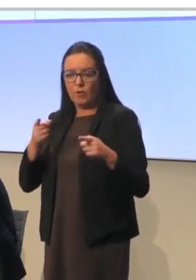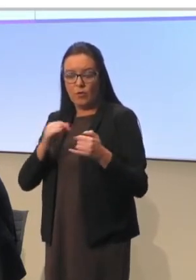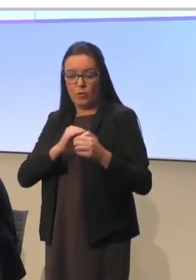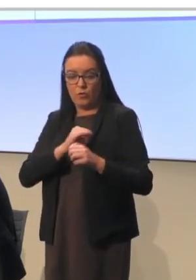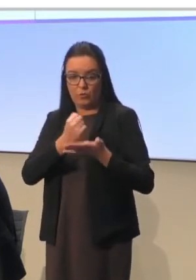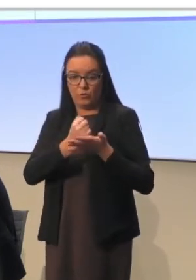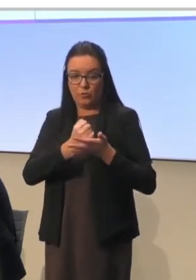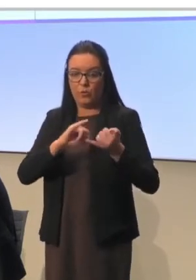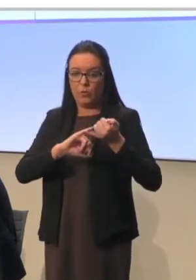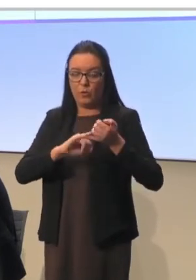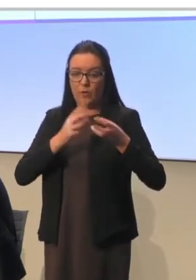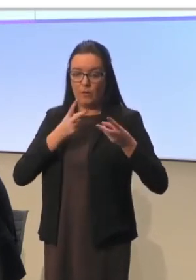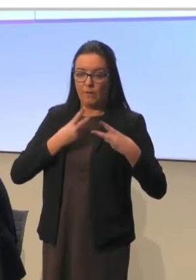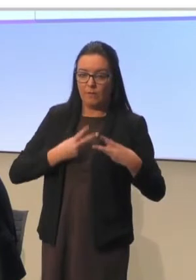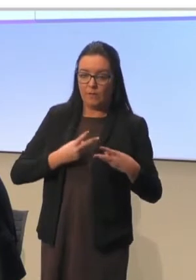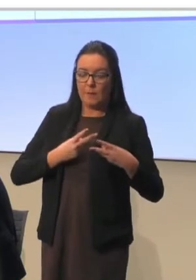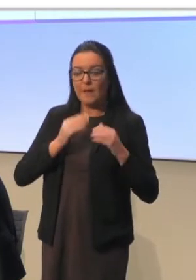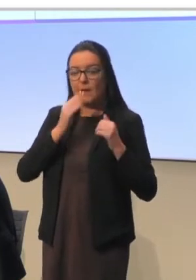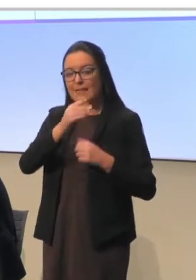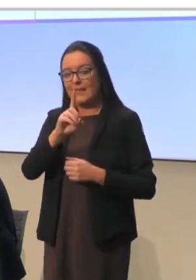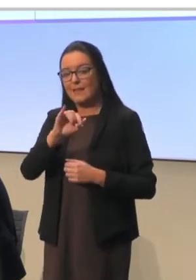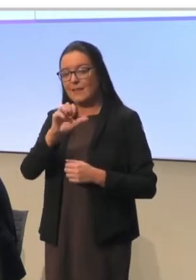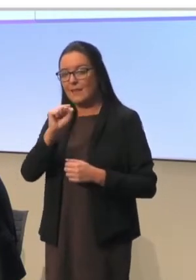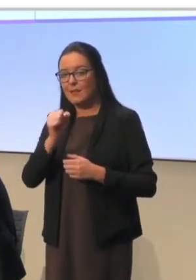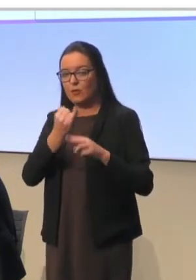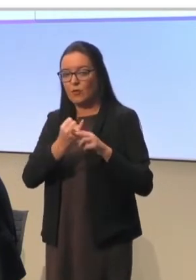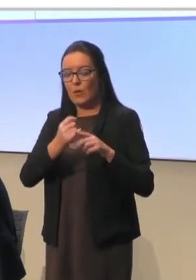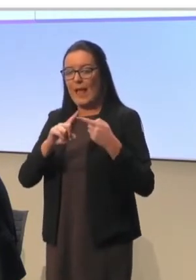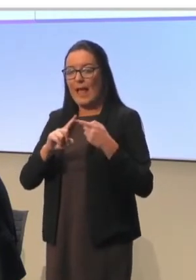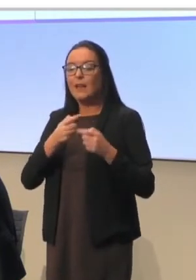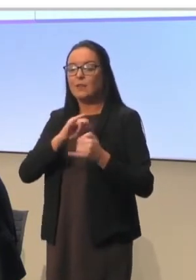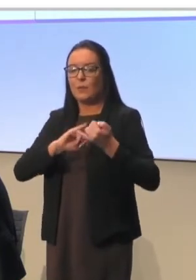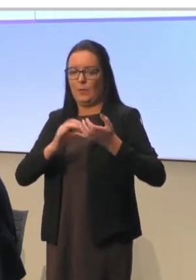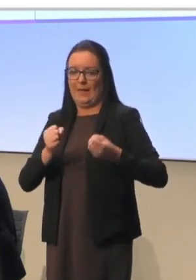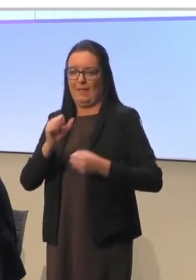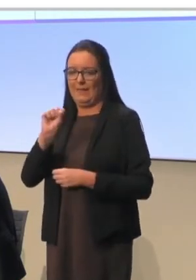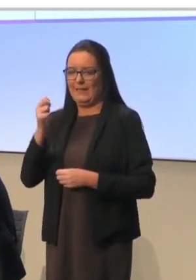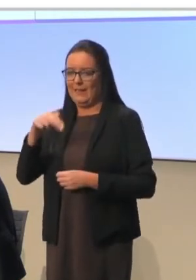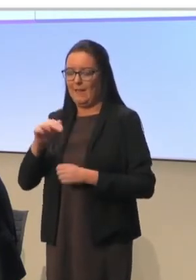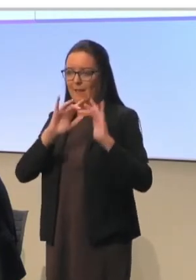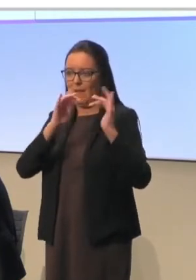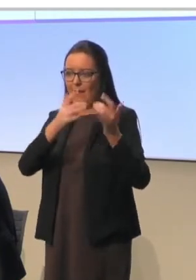point, those who attended DESH schools, and for those who had an SEN at 9.